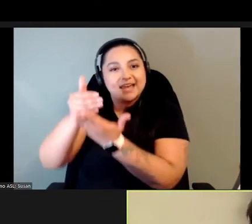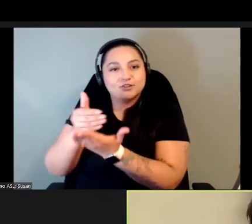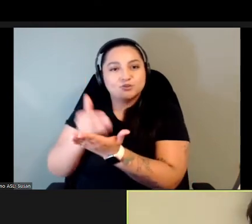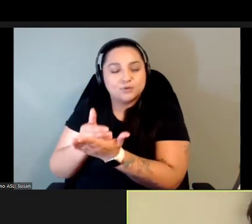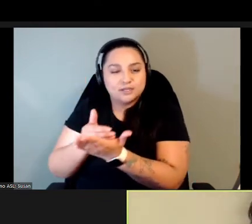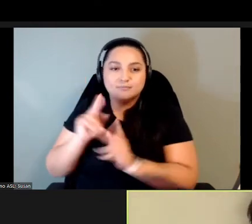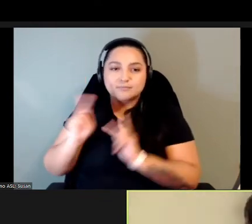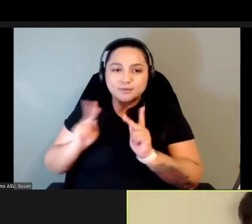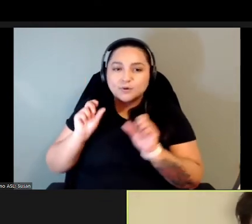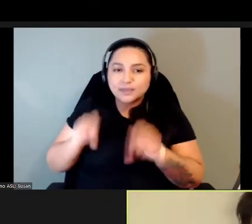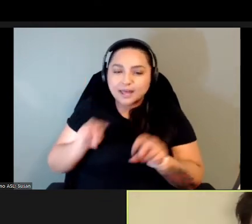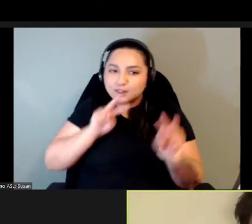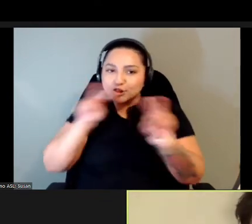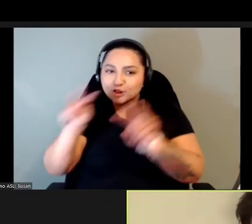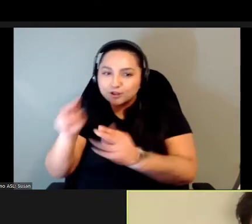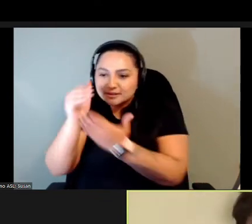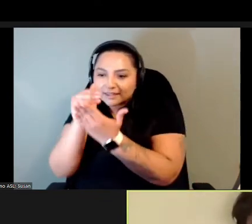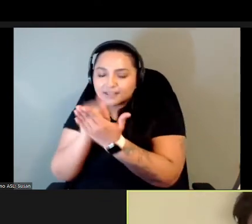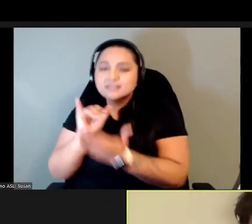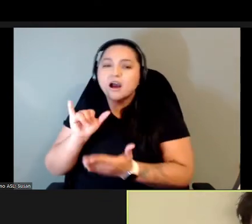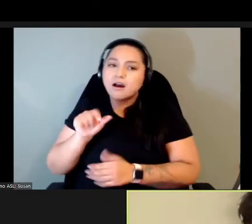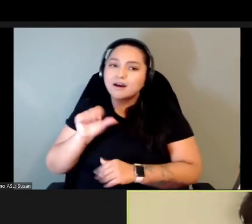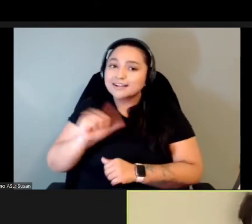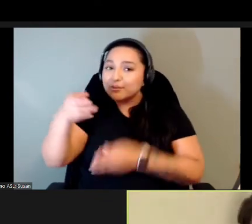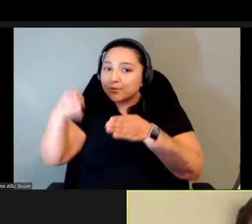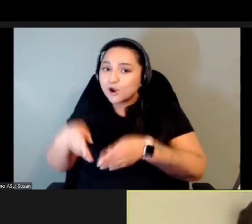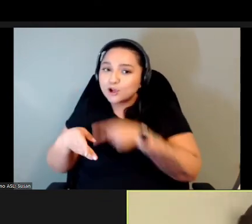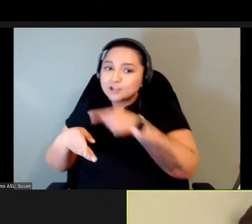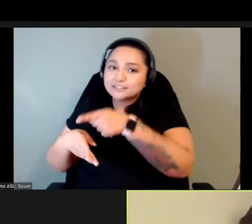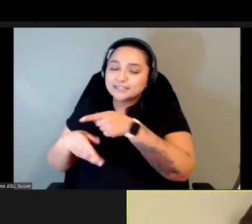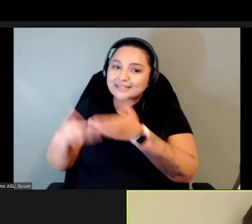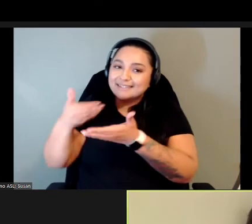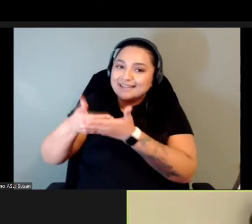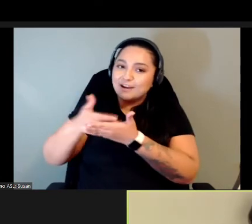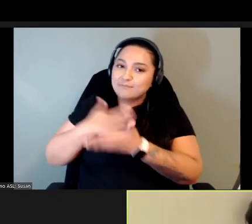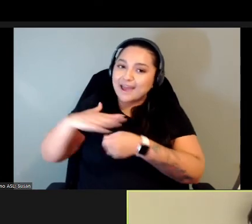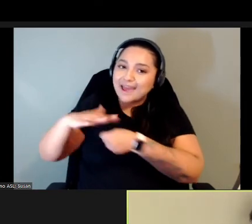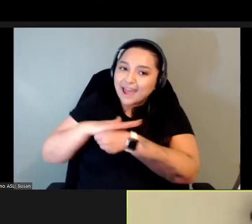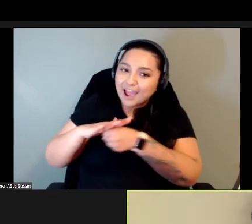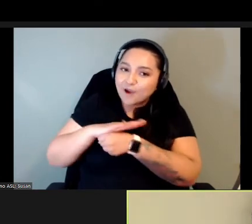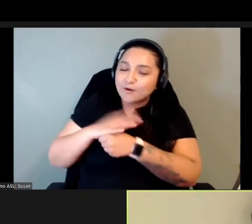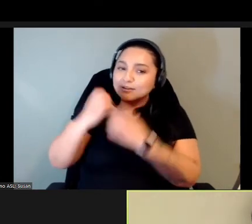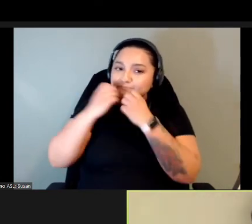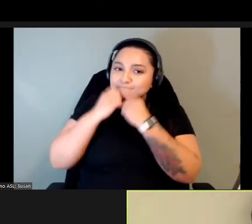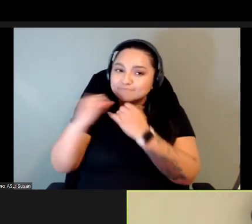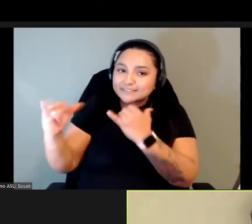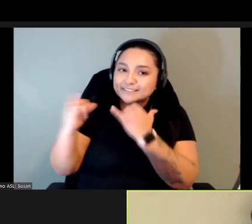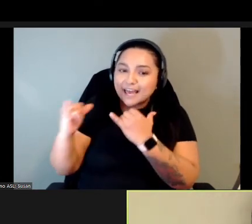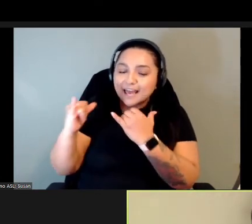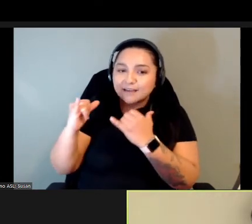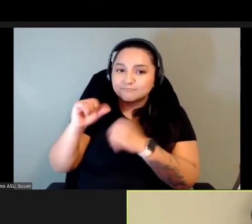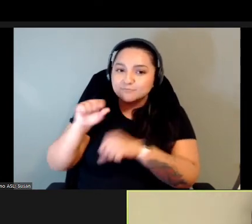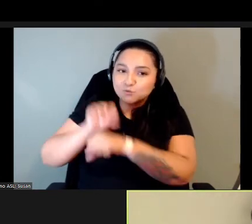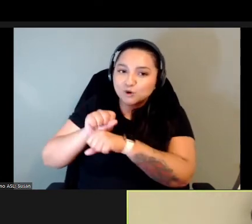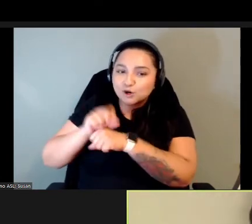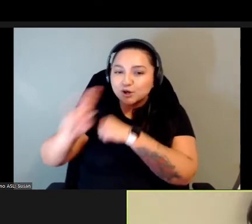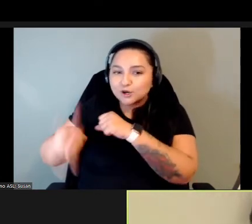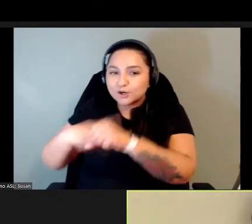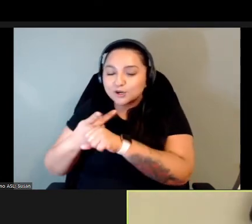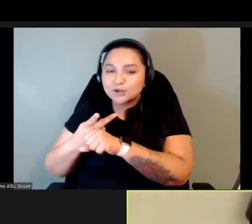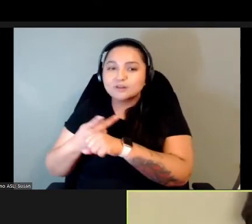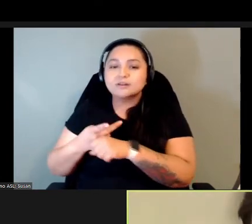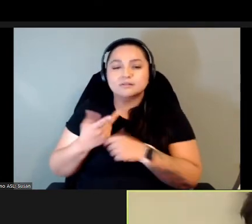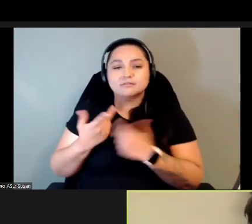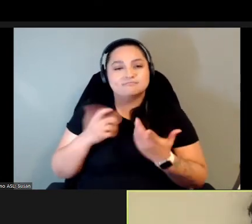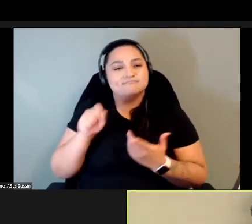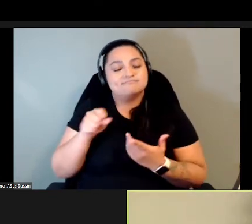with who actually will care about what I do. Yeah, thank you so much. It's really amazing. I think people will